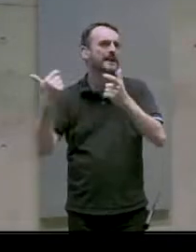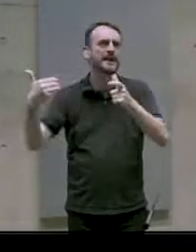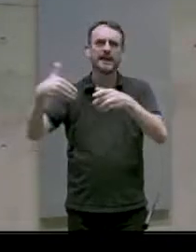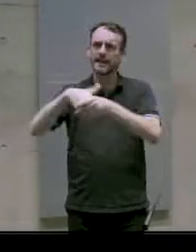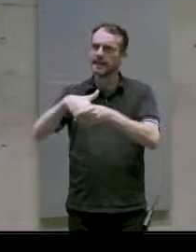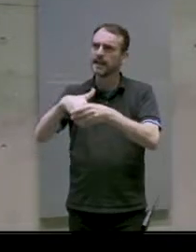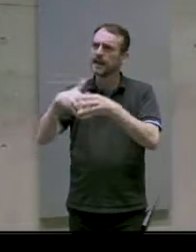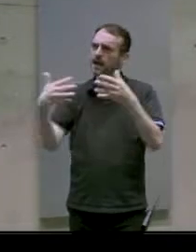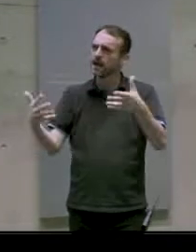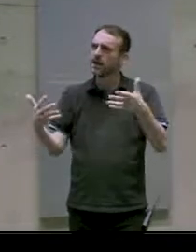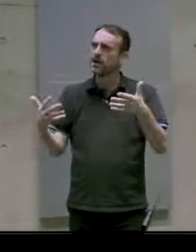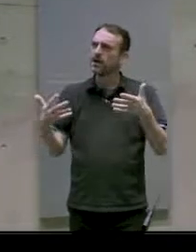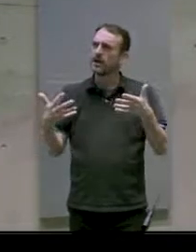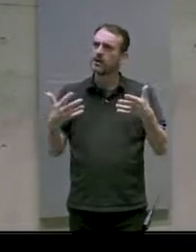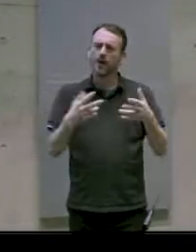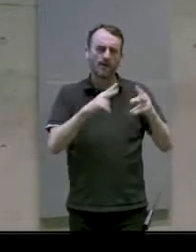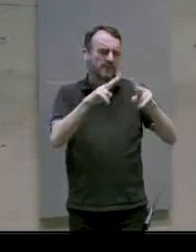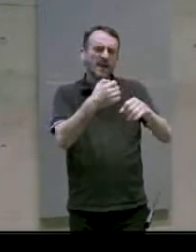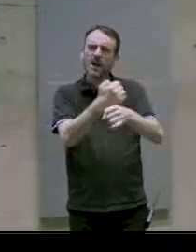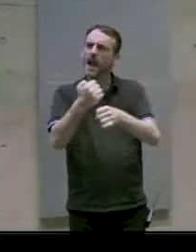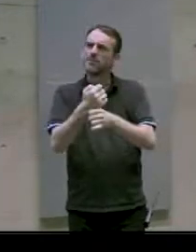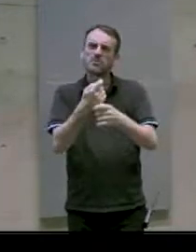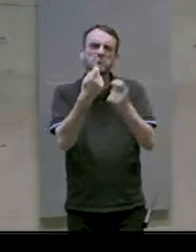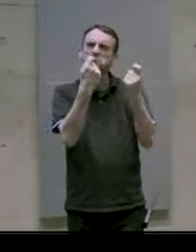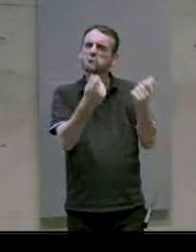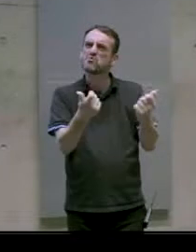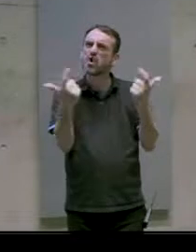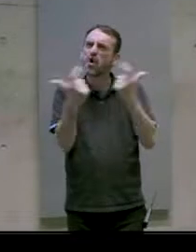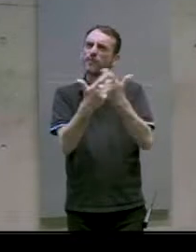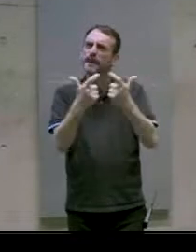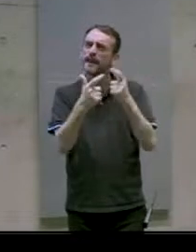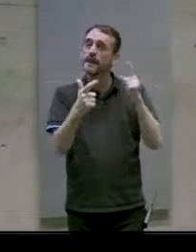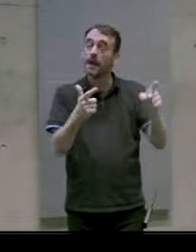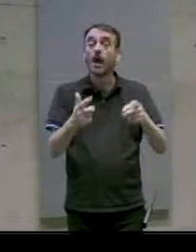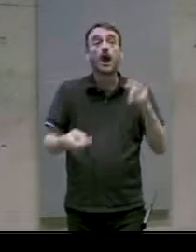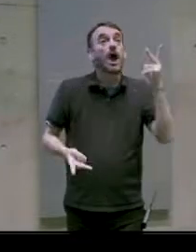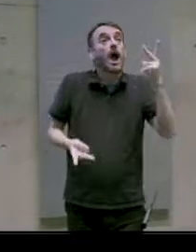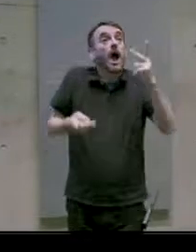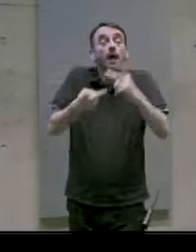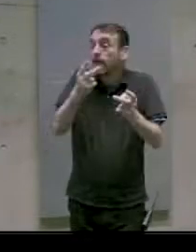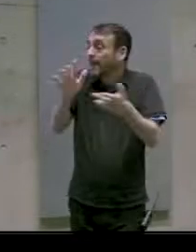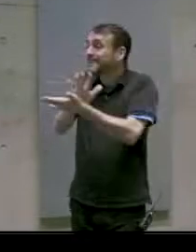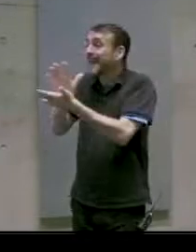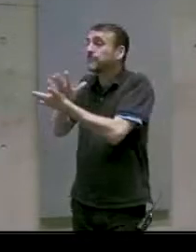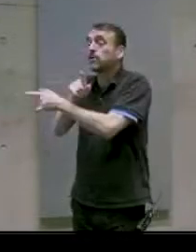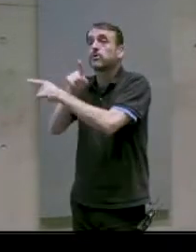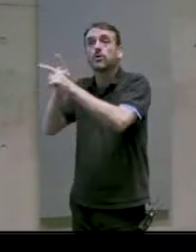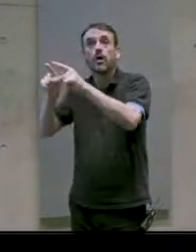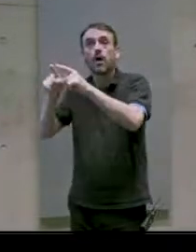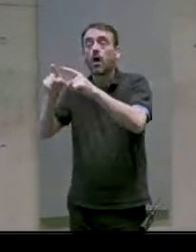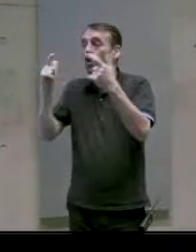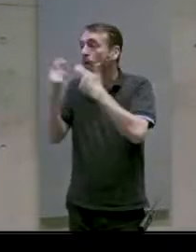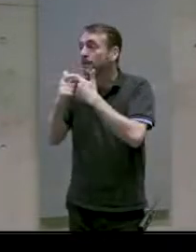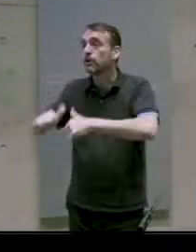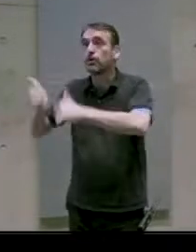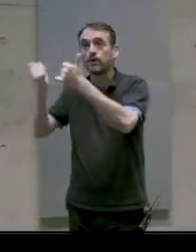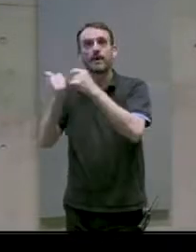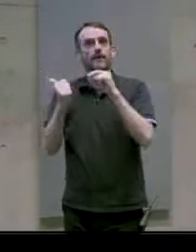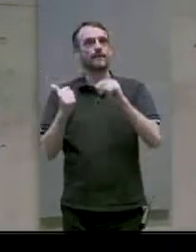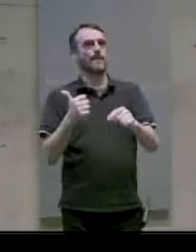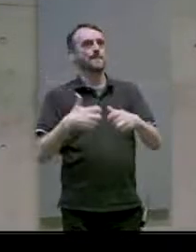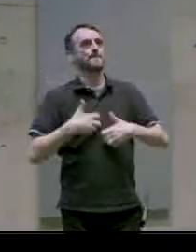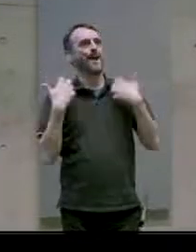all other video games. You don't get comedy, and it's like in other entertainment fields, comedy's really good. And his was something that was just a joy